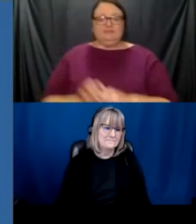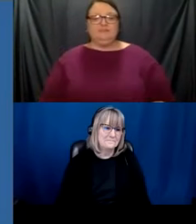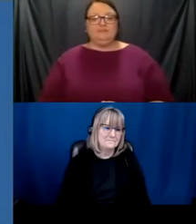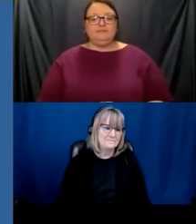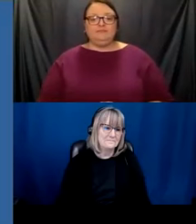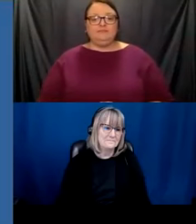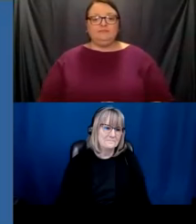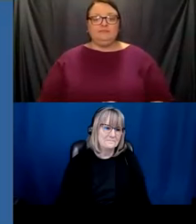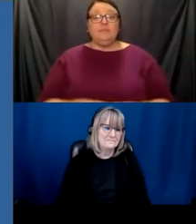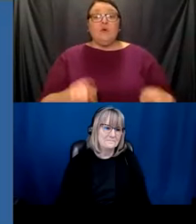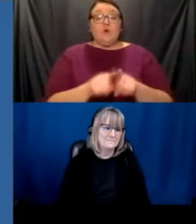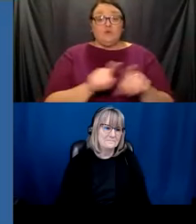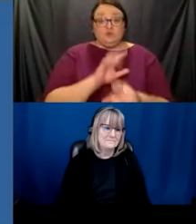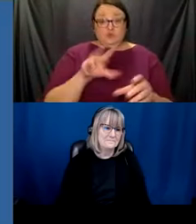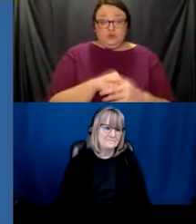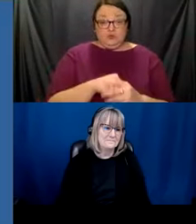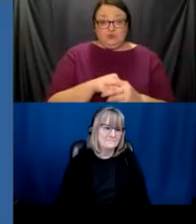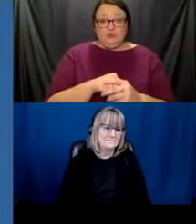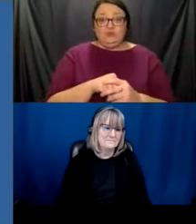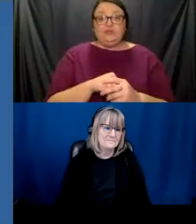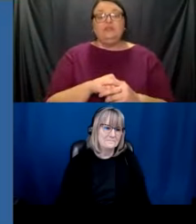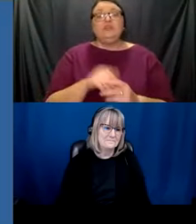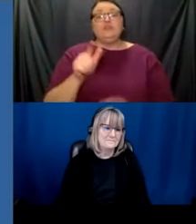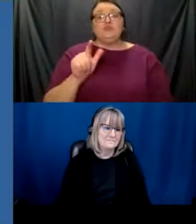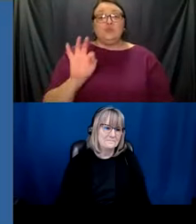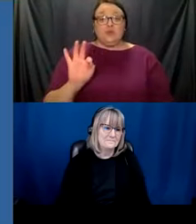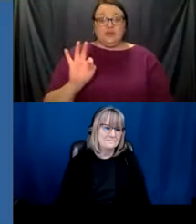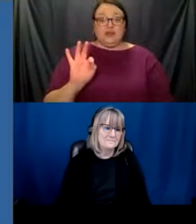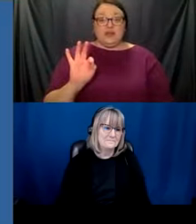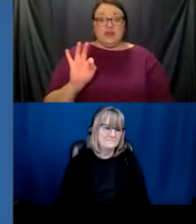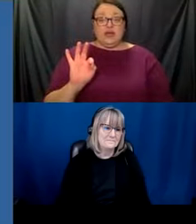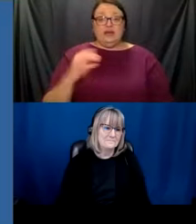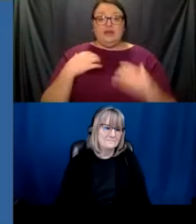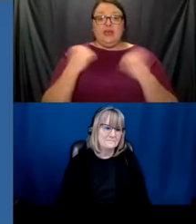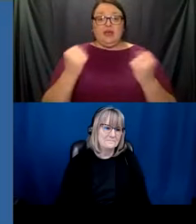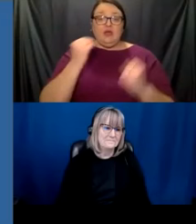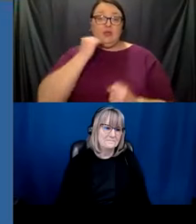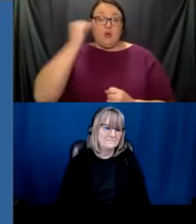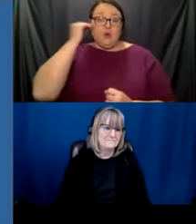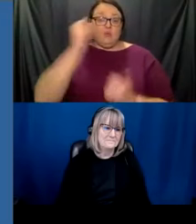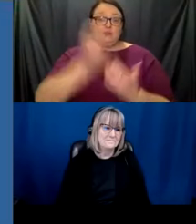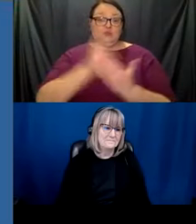It also included 29 healthy homes projects,